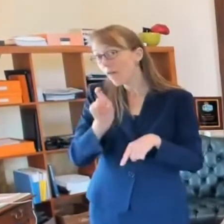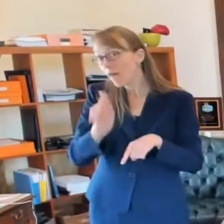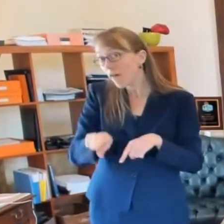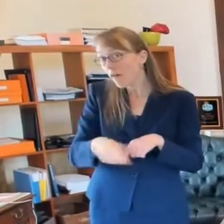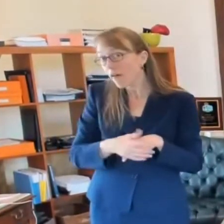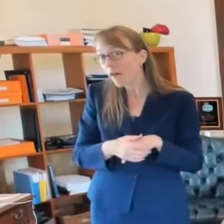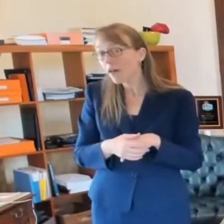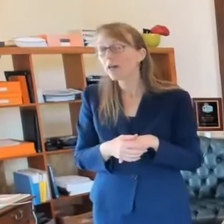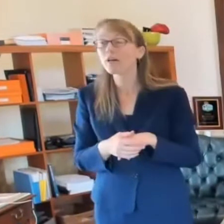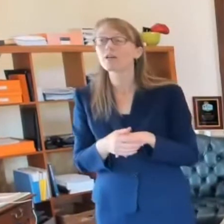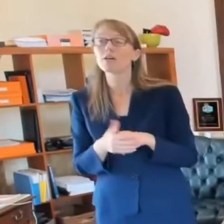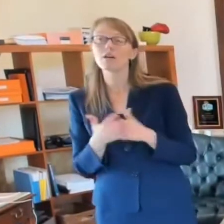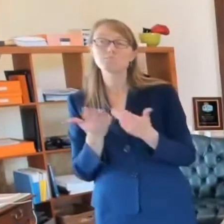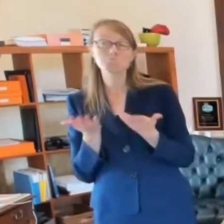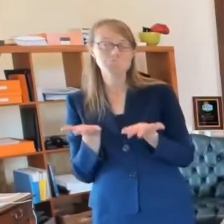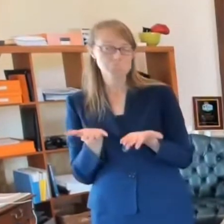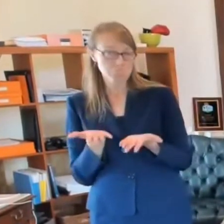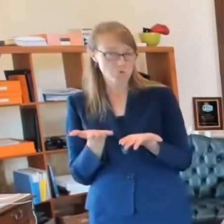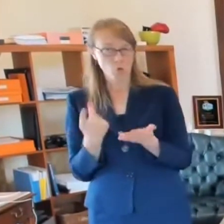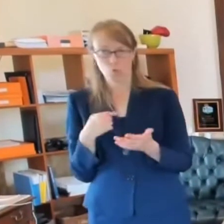But it isn't out of the question.